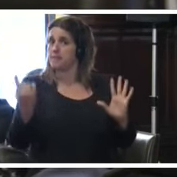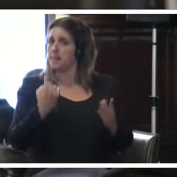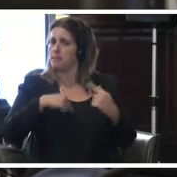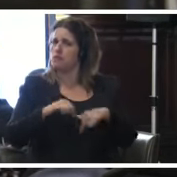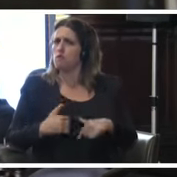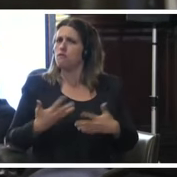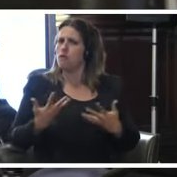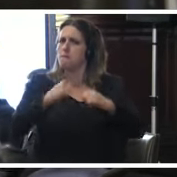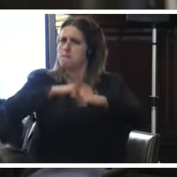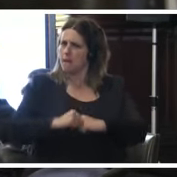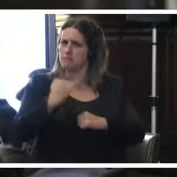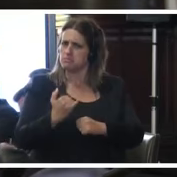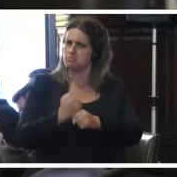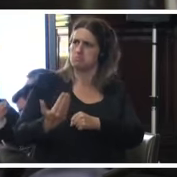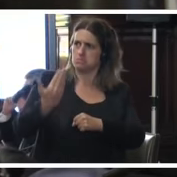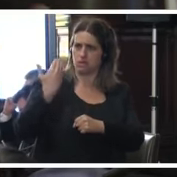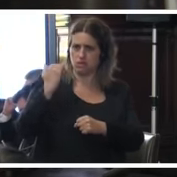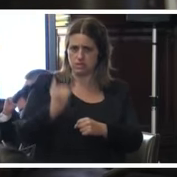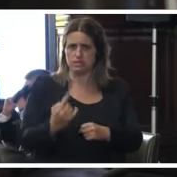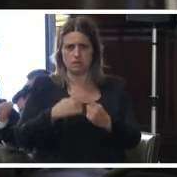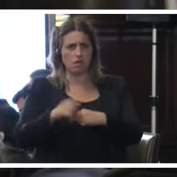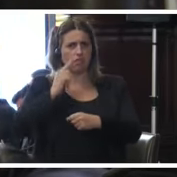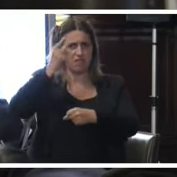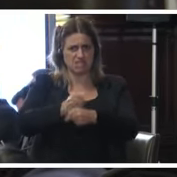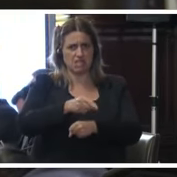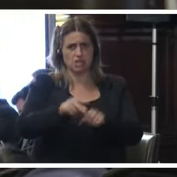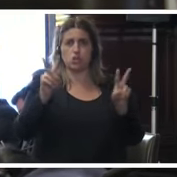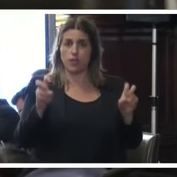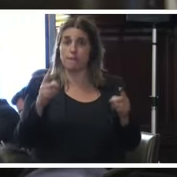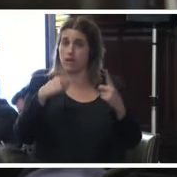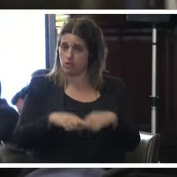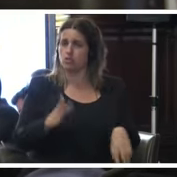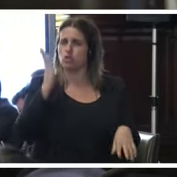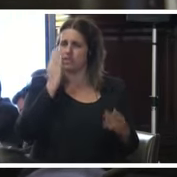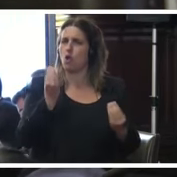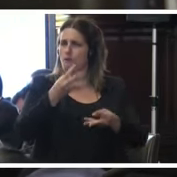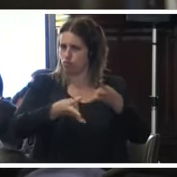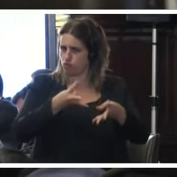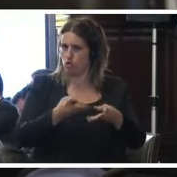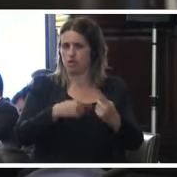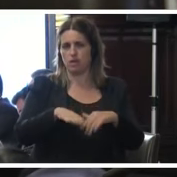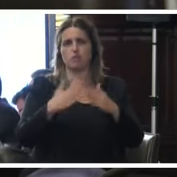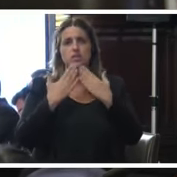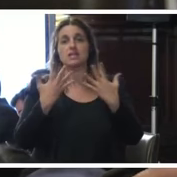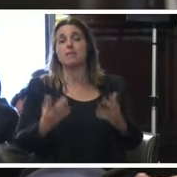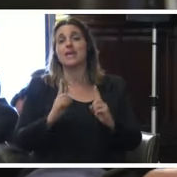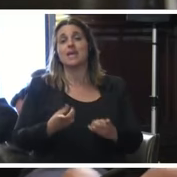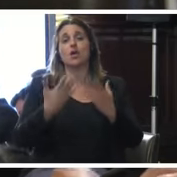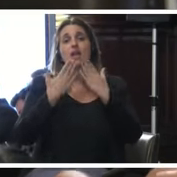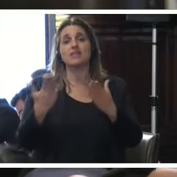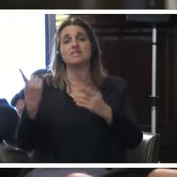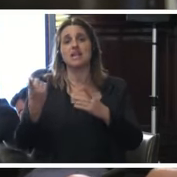that, so I do this. Thank you very much. I thank the interpreters for assisting me